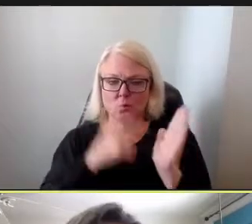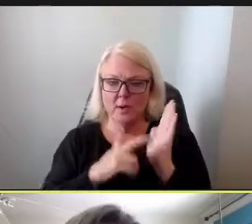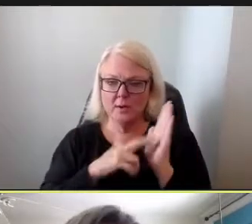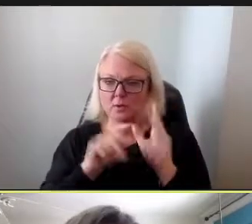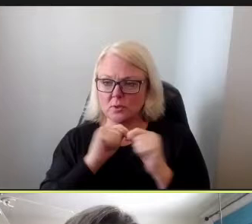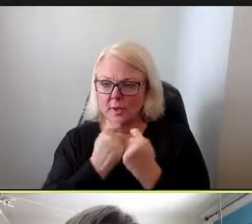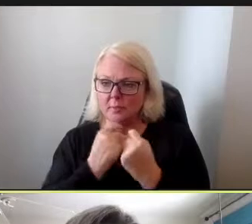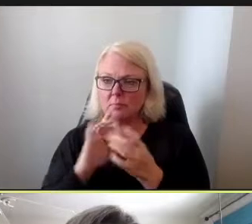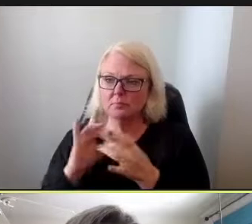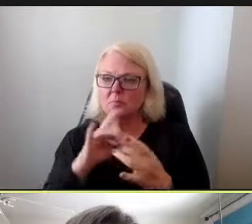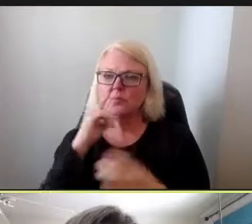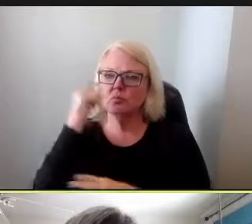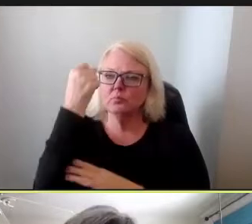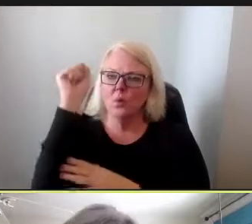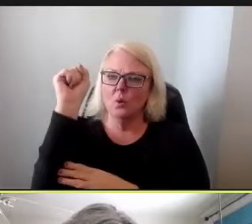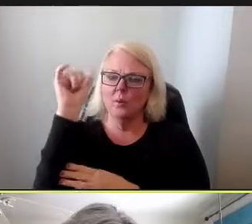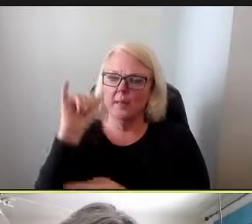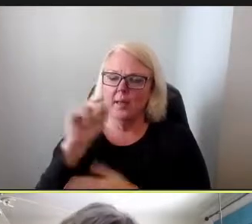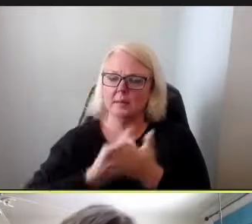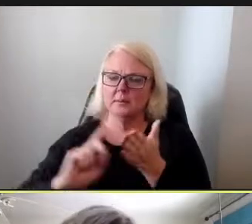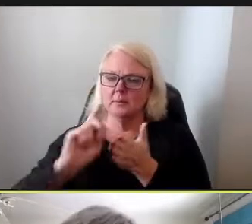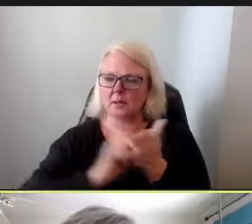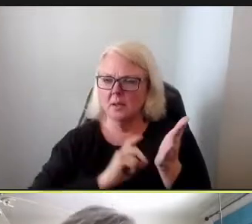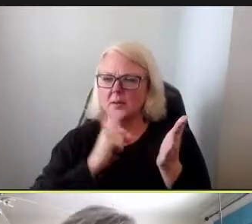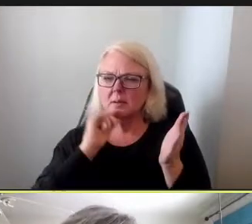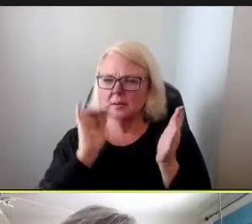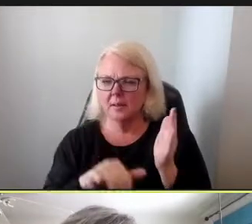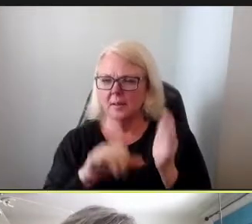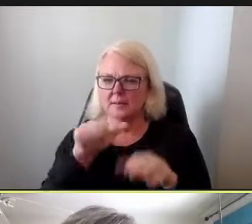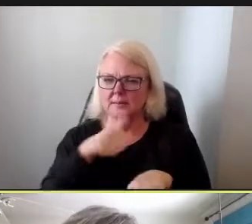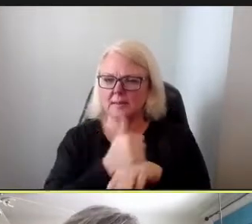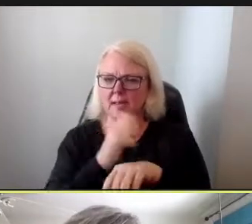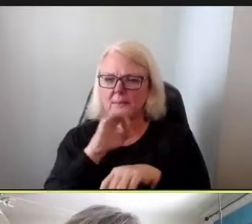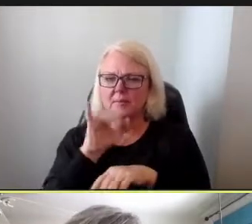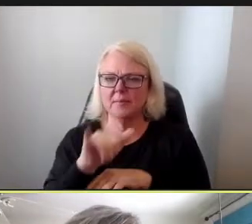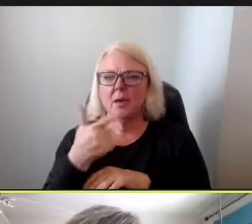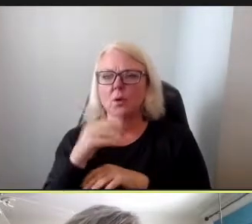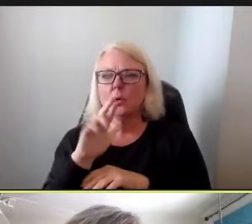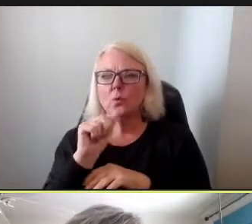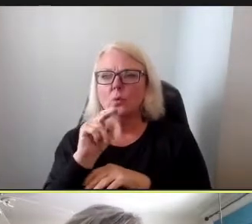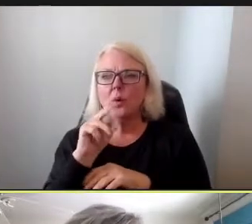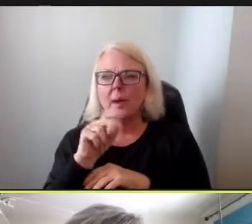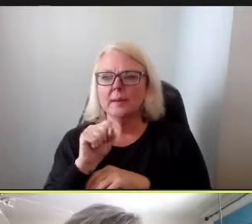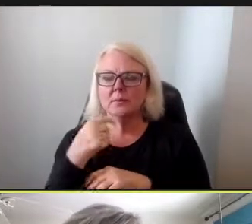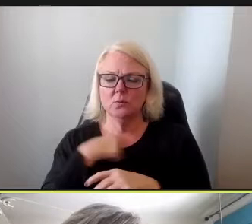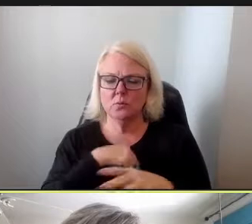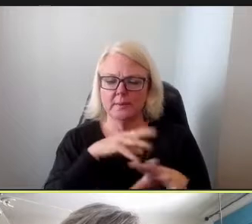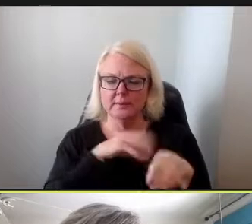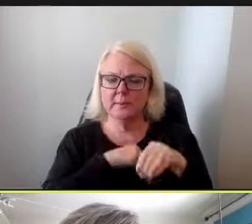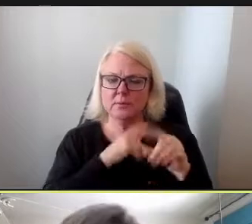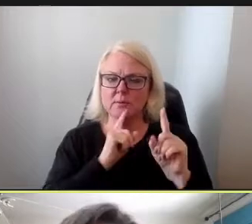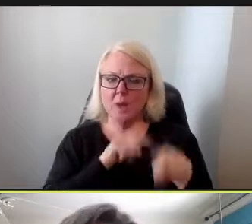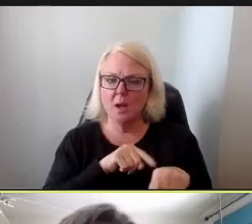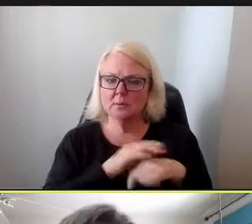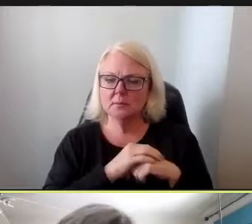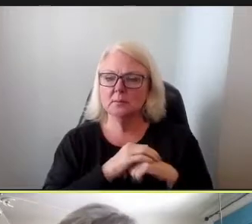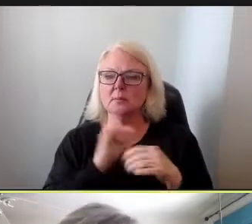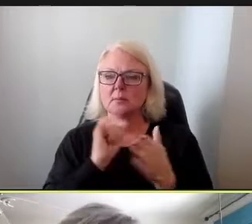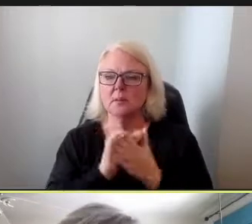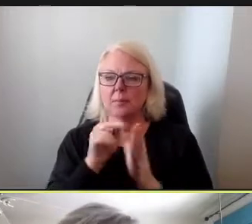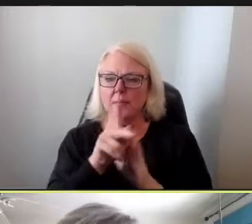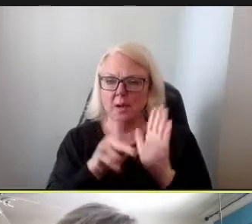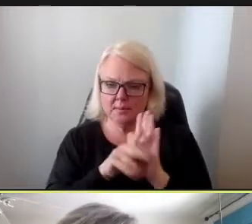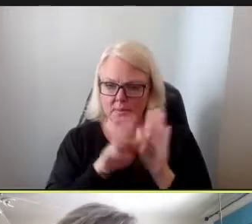to protest the discriminatory setup of these grants. We received a response. The policy